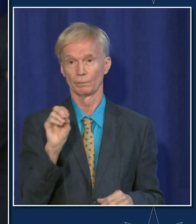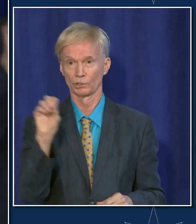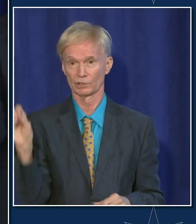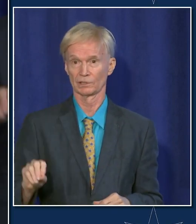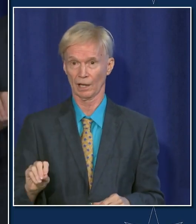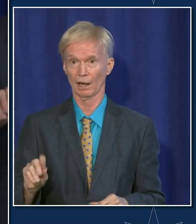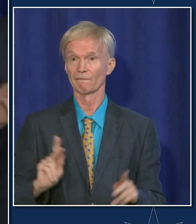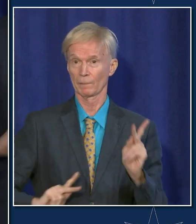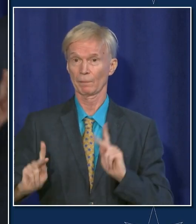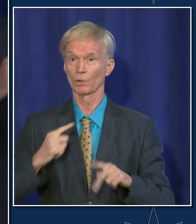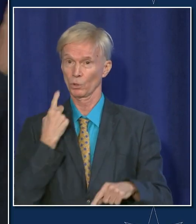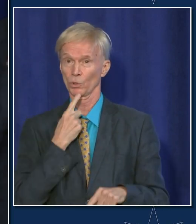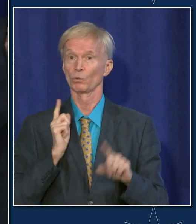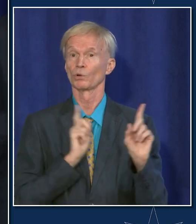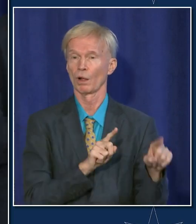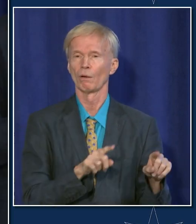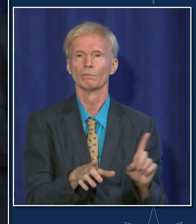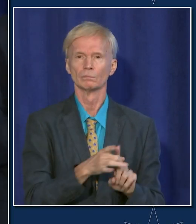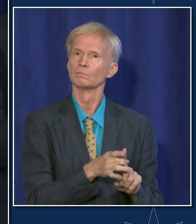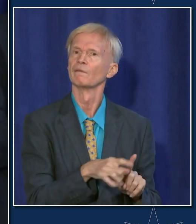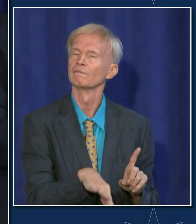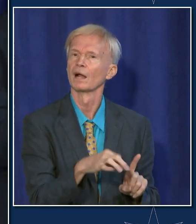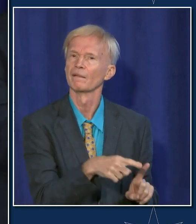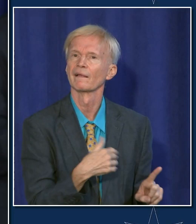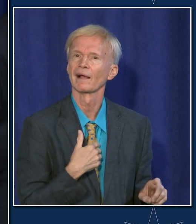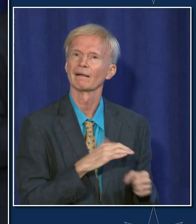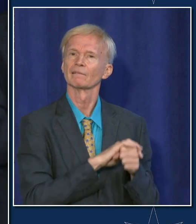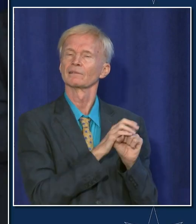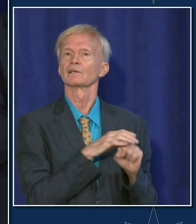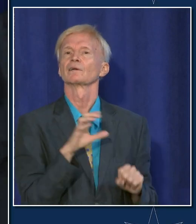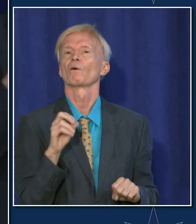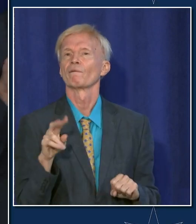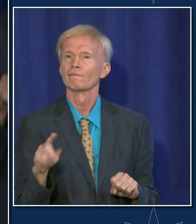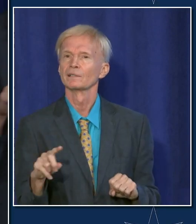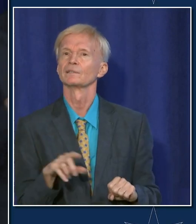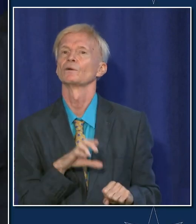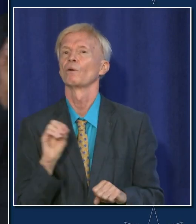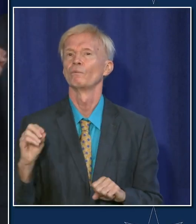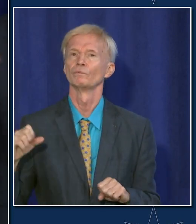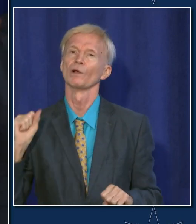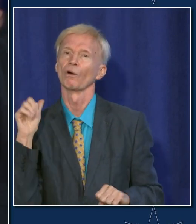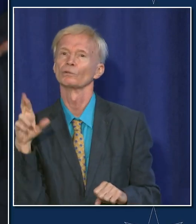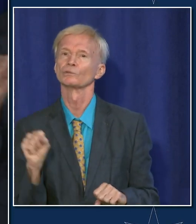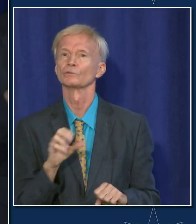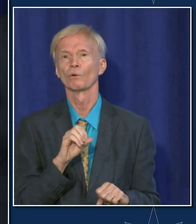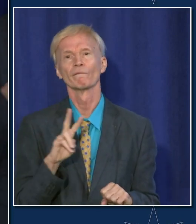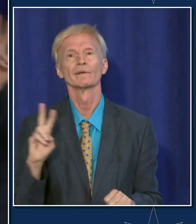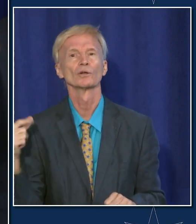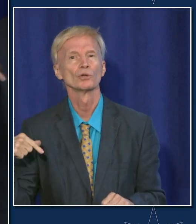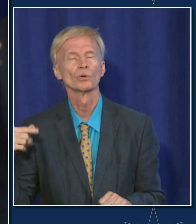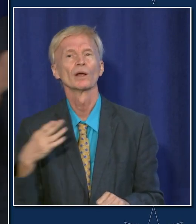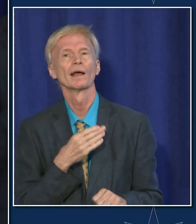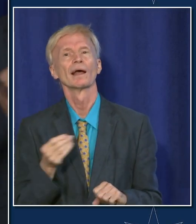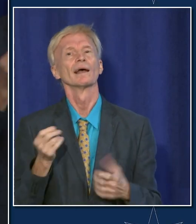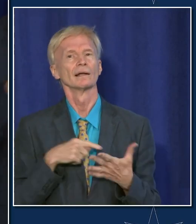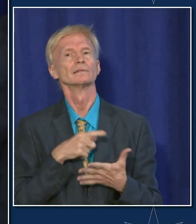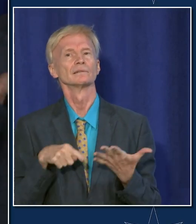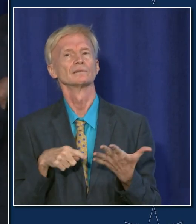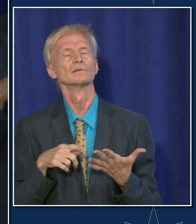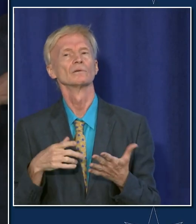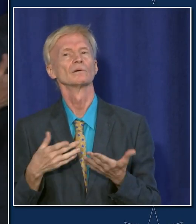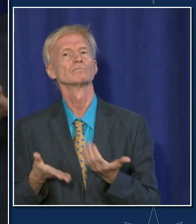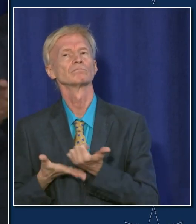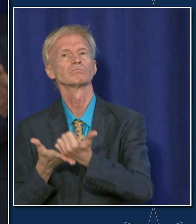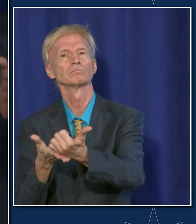these events who test positive for SARS-CoV-2 or for COVID. So we continue to absolutely recommend that all festival and